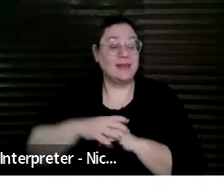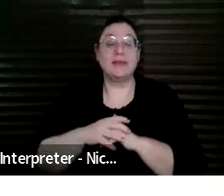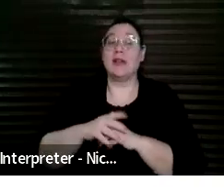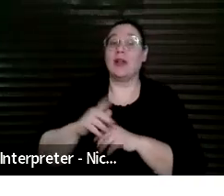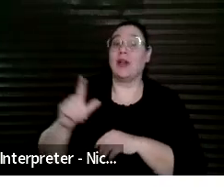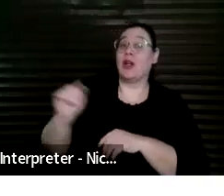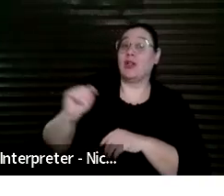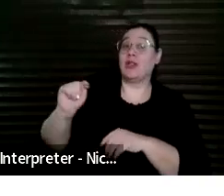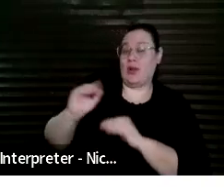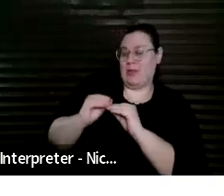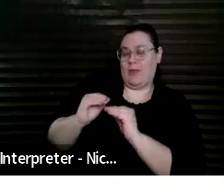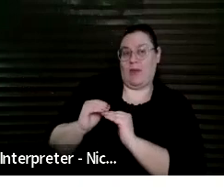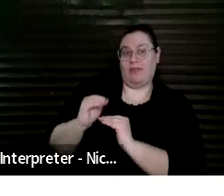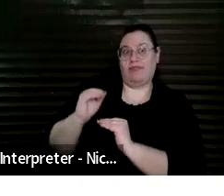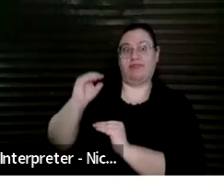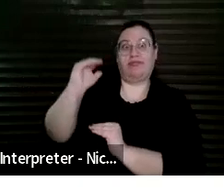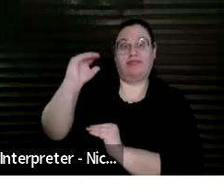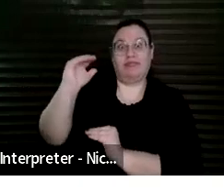seat